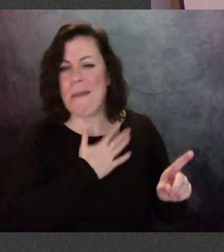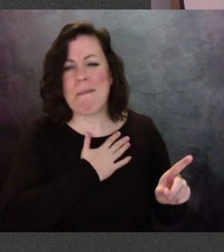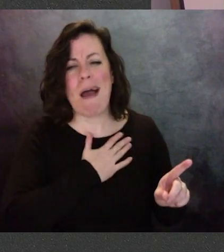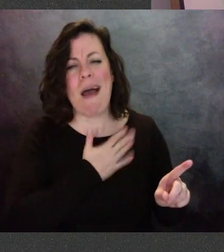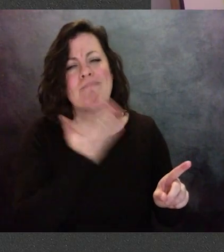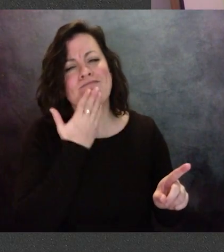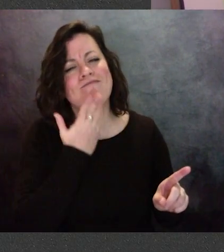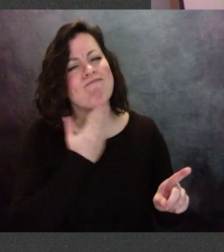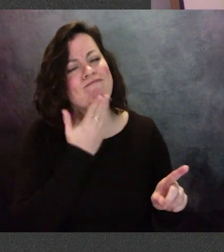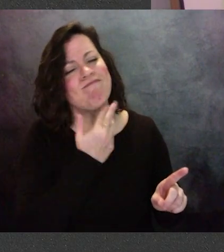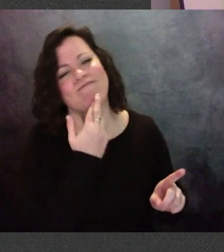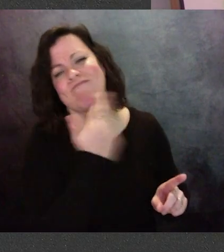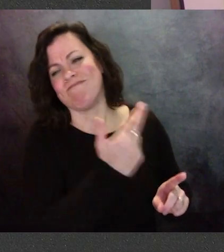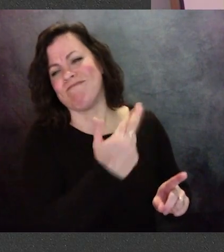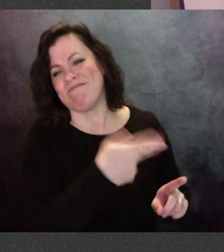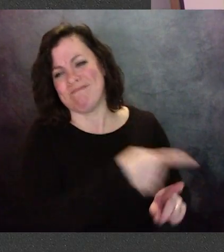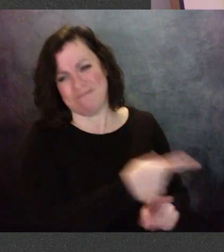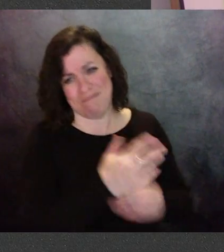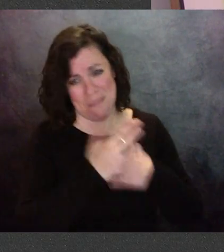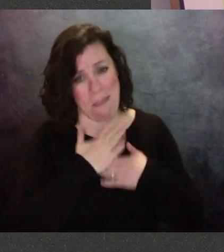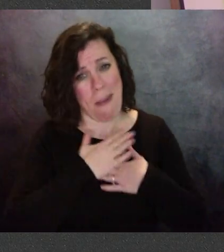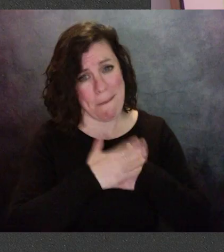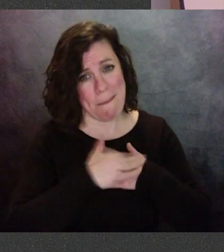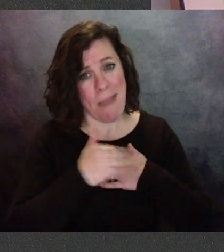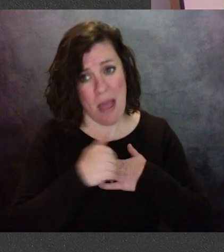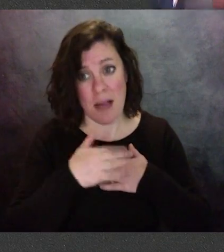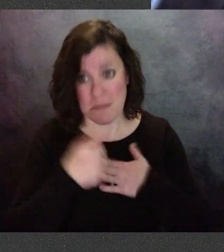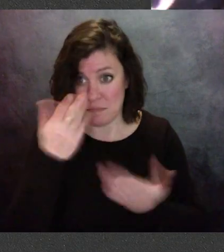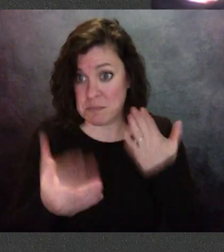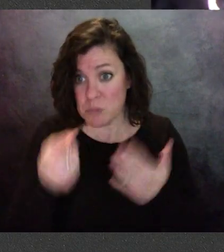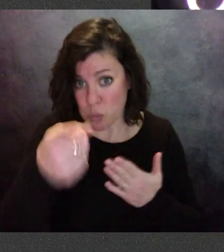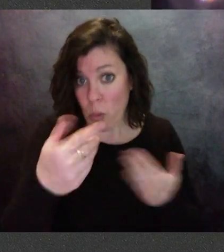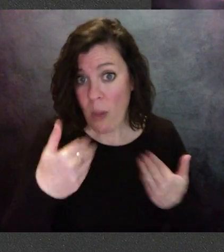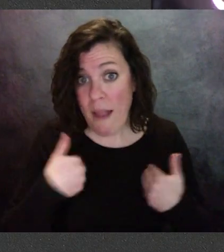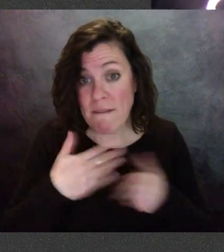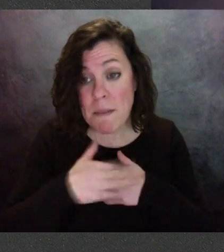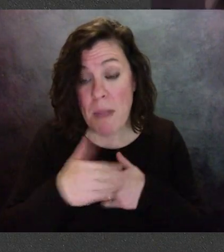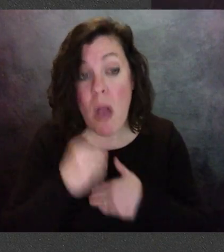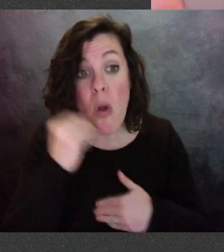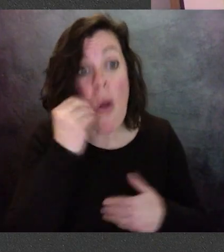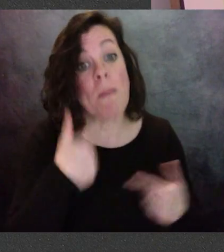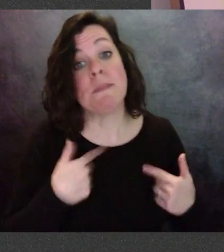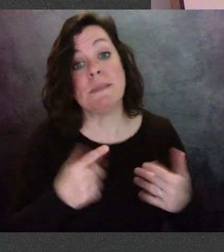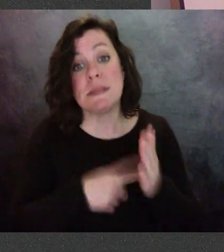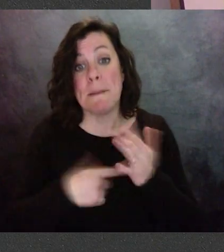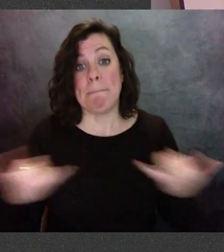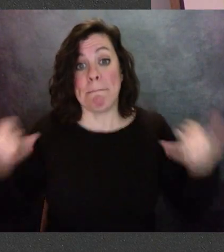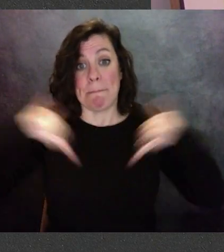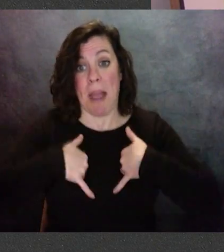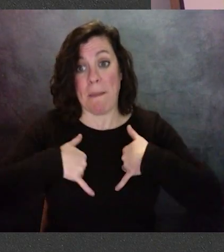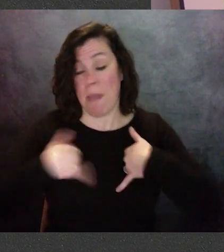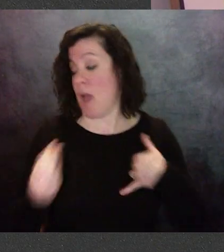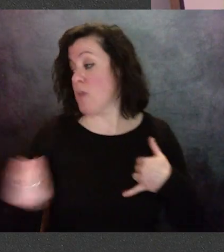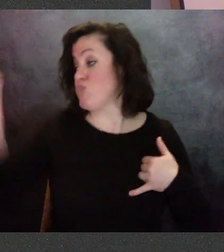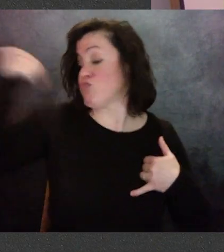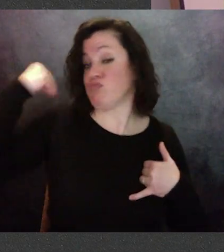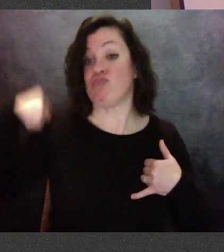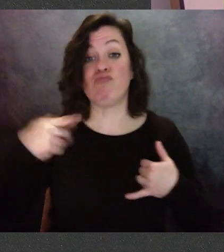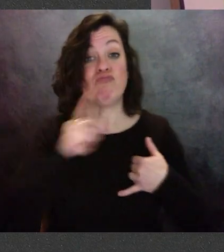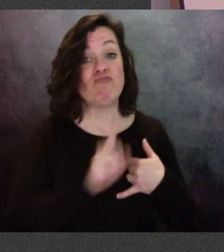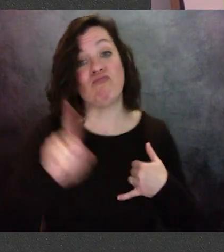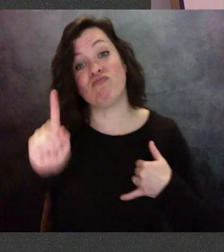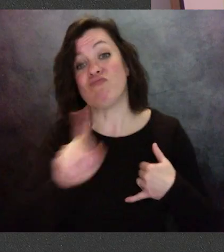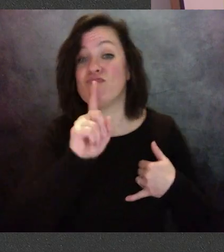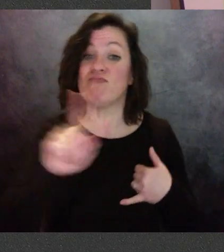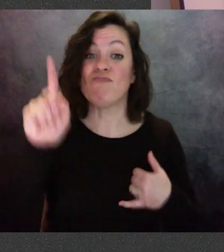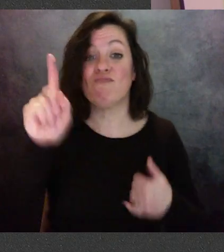pet. Maybe you have a pet at home. And I put him inside his kitty backpack, and we go walking around the neighborhood every